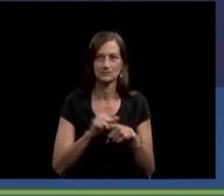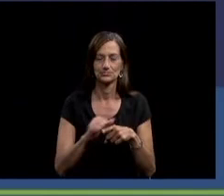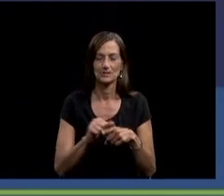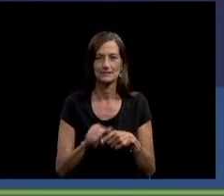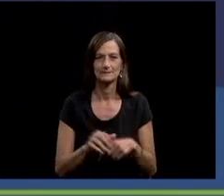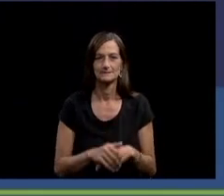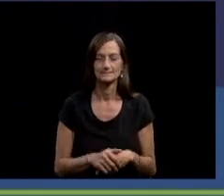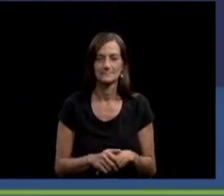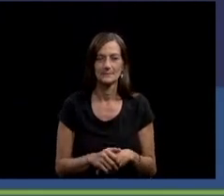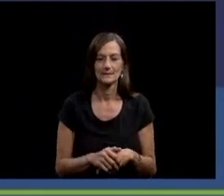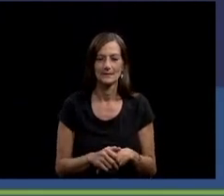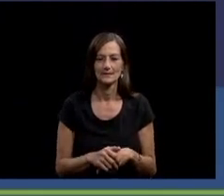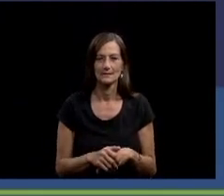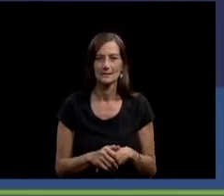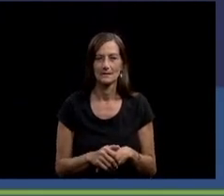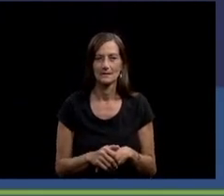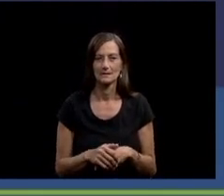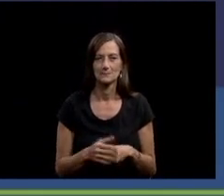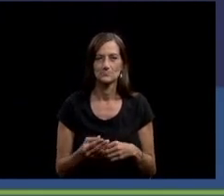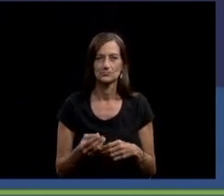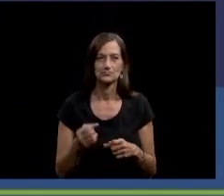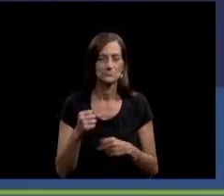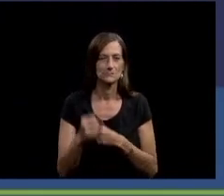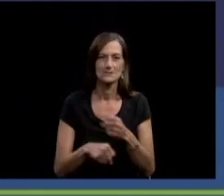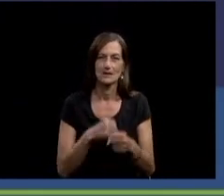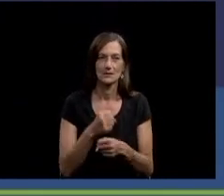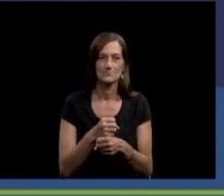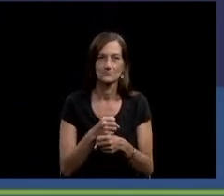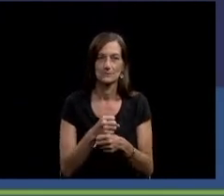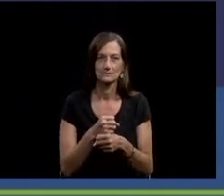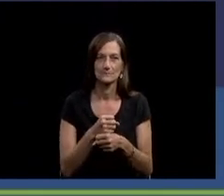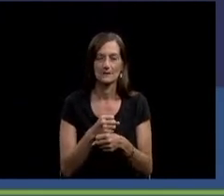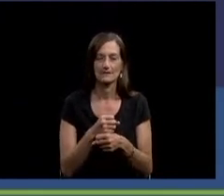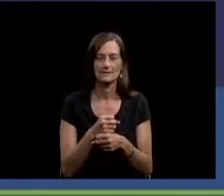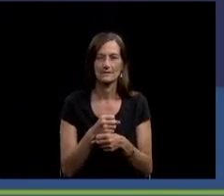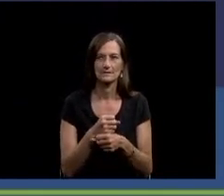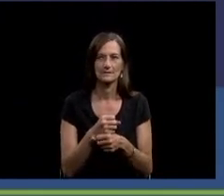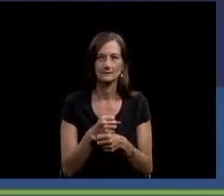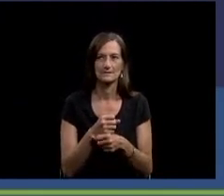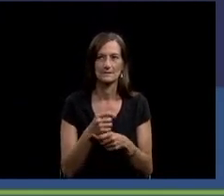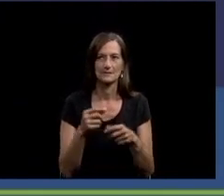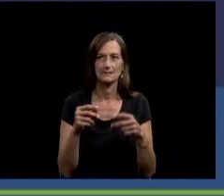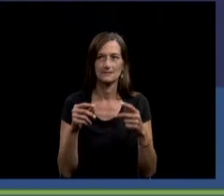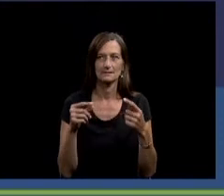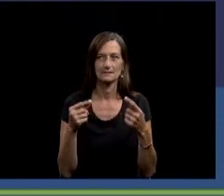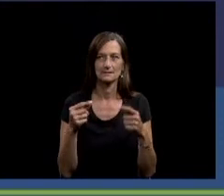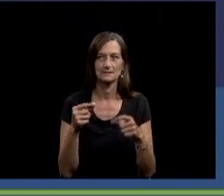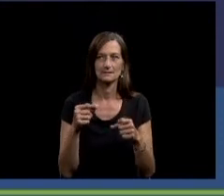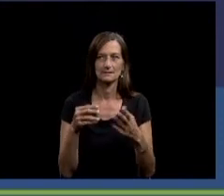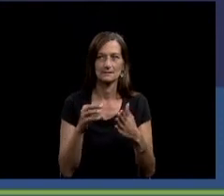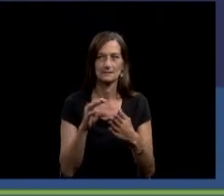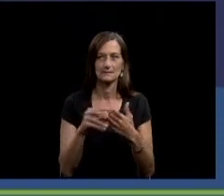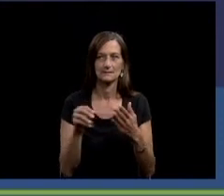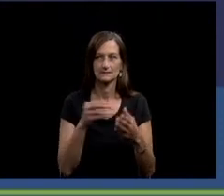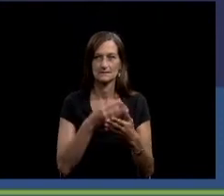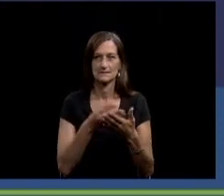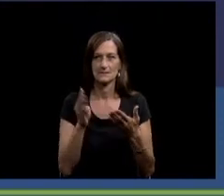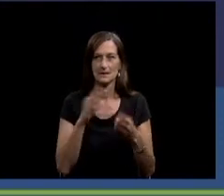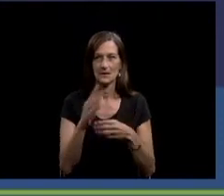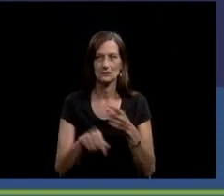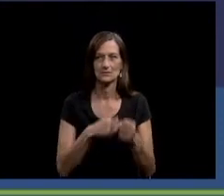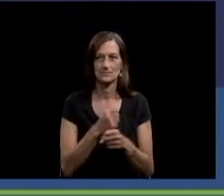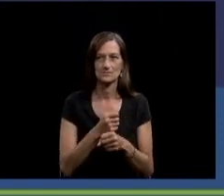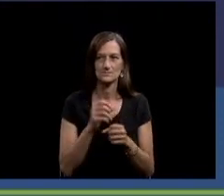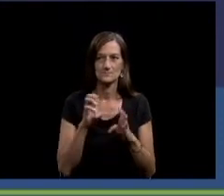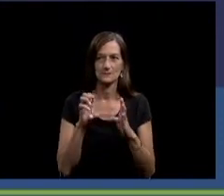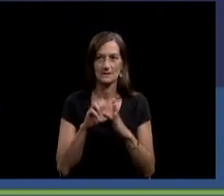ethics, multiculturalism, and human relations. And one they've had to add for the newer generations, communication